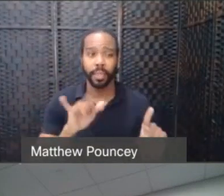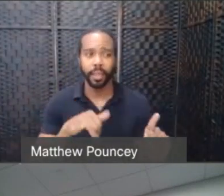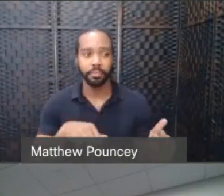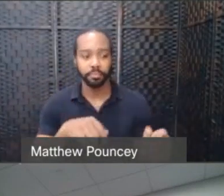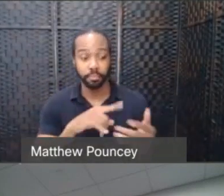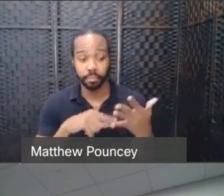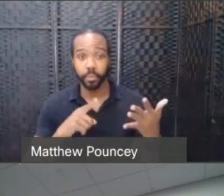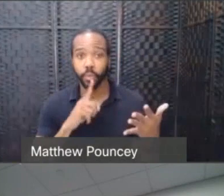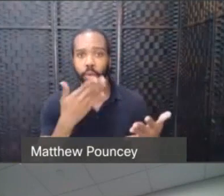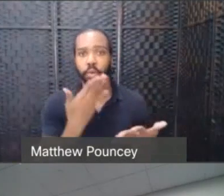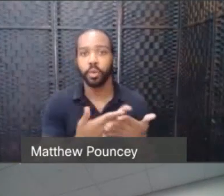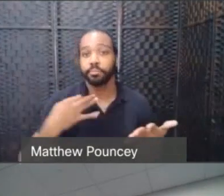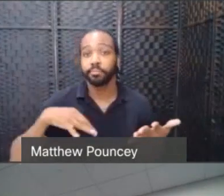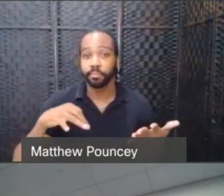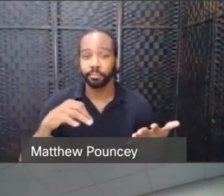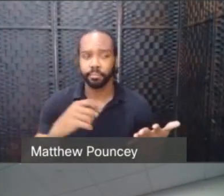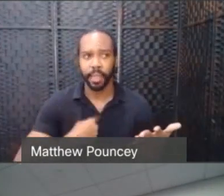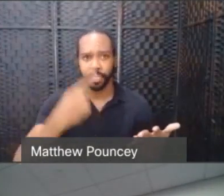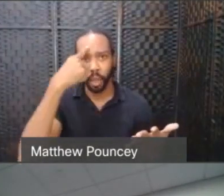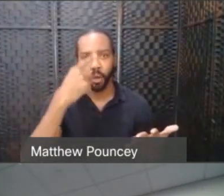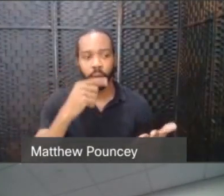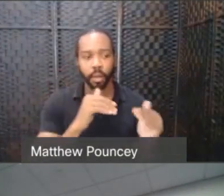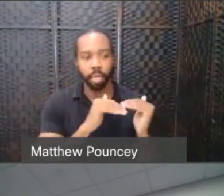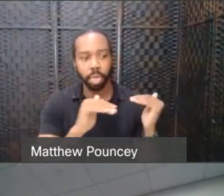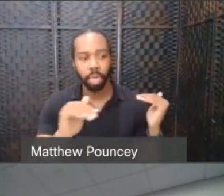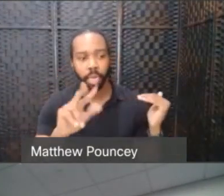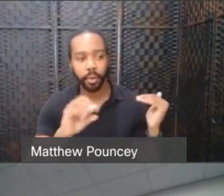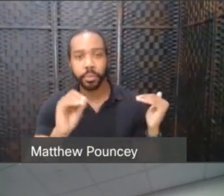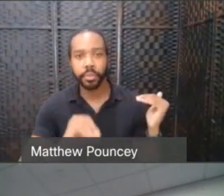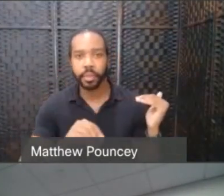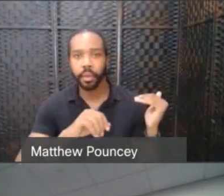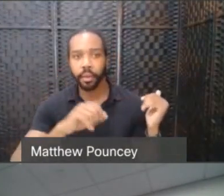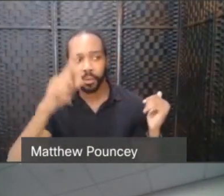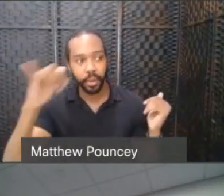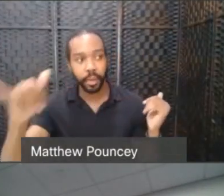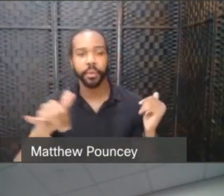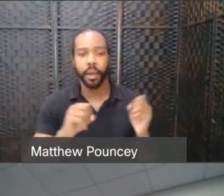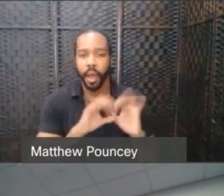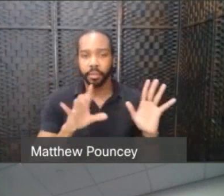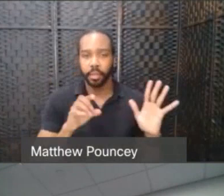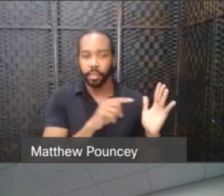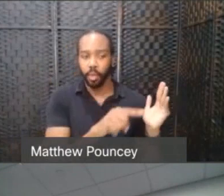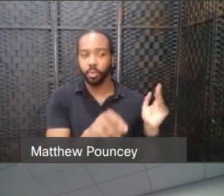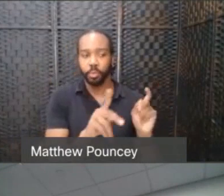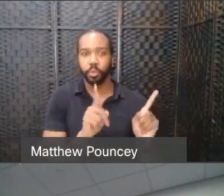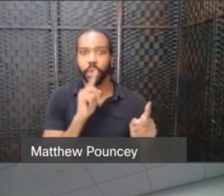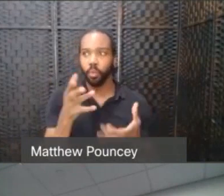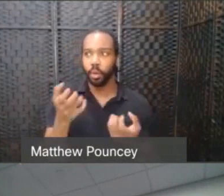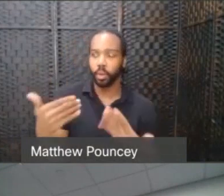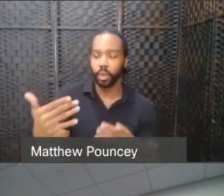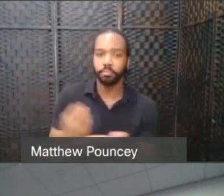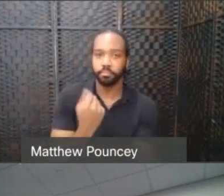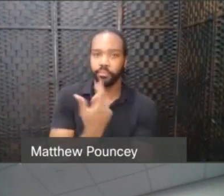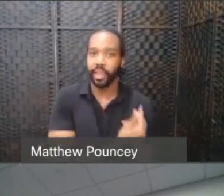were hovering around the 30% mark forever. Those were the people who obviously were eager to get the vaccine. And